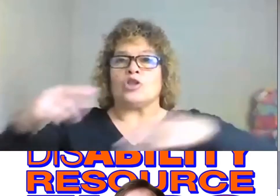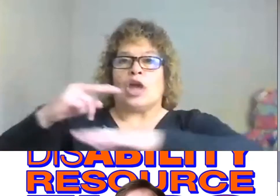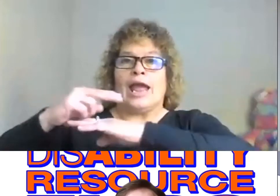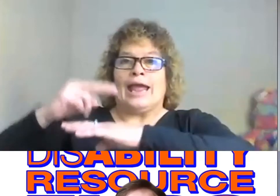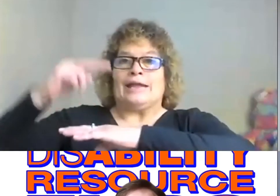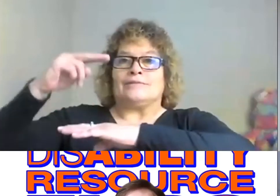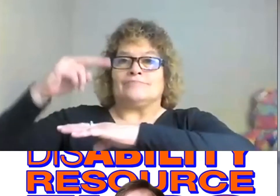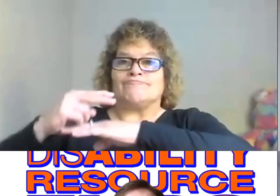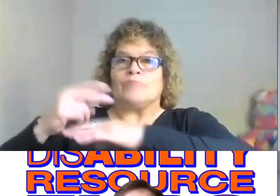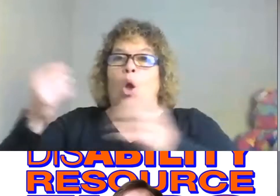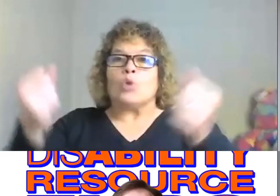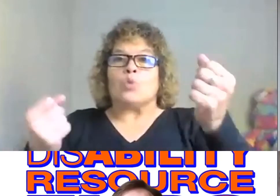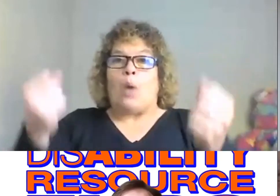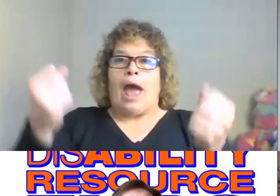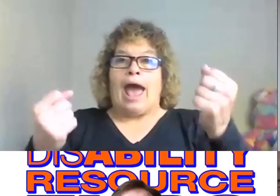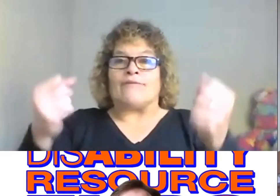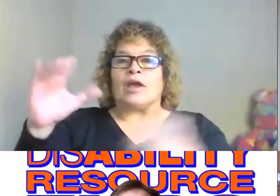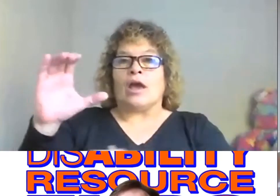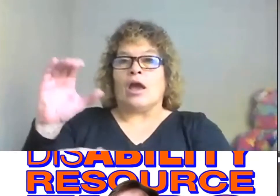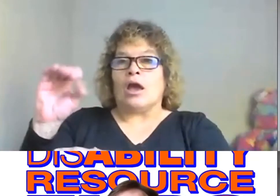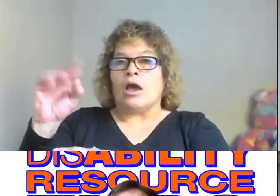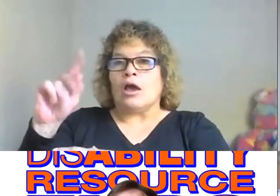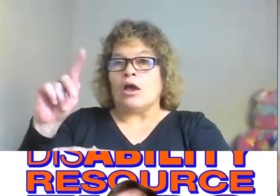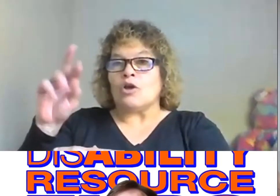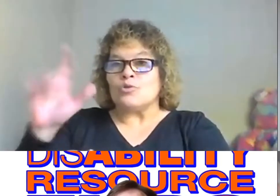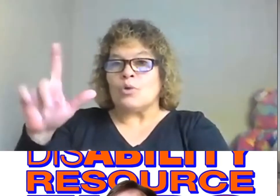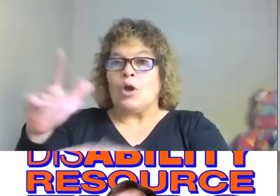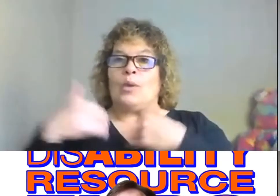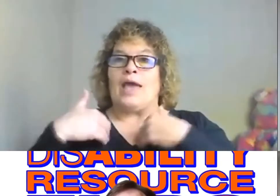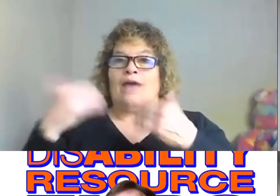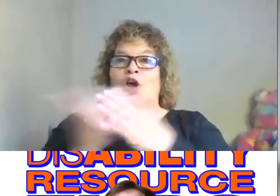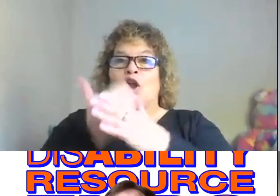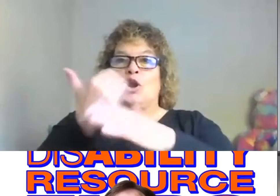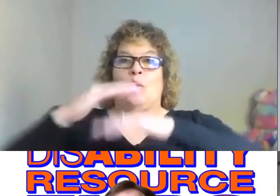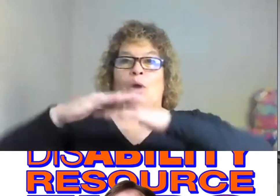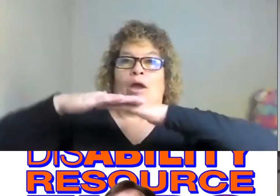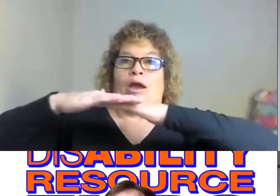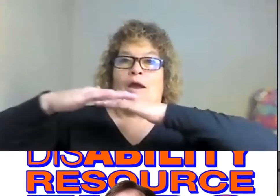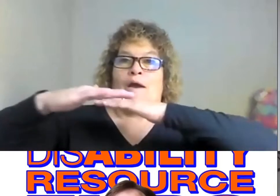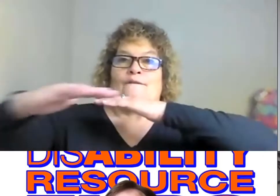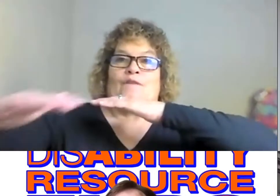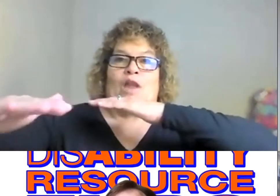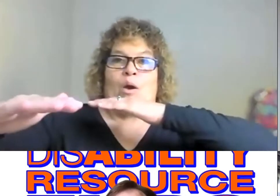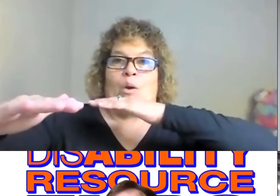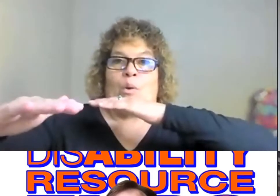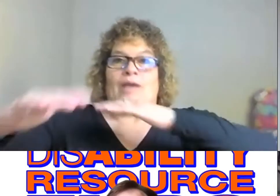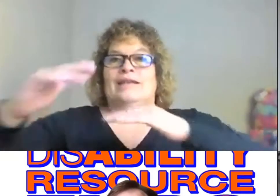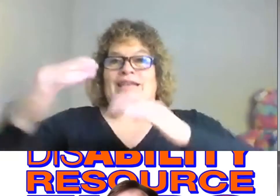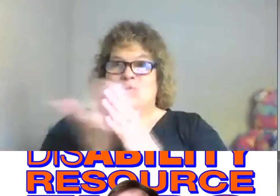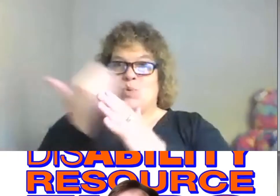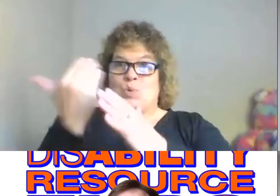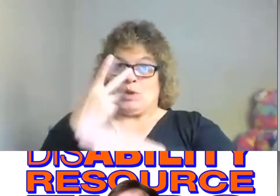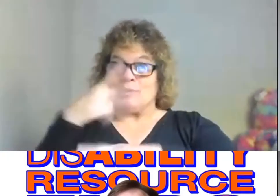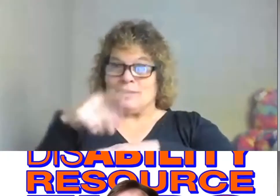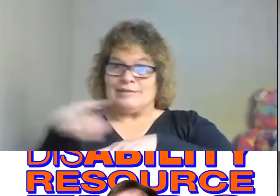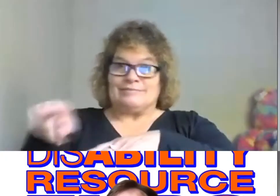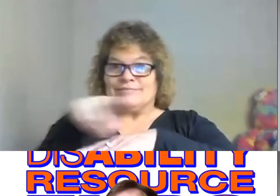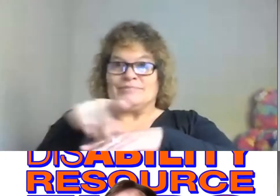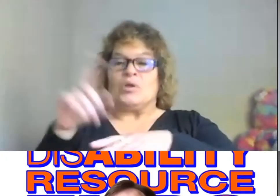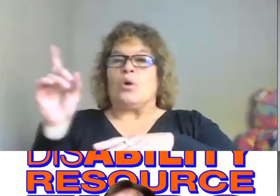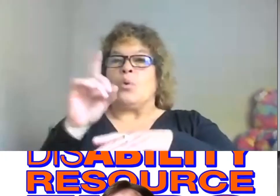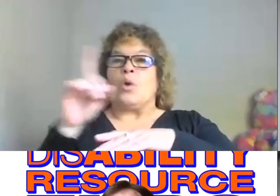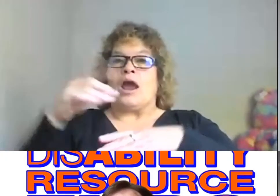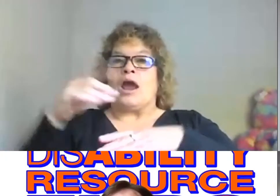controls. We've got a new showroom floor here. We're starting and getting built here. We're a Braun Ability